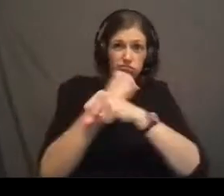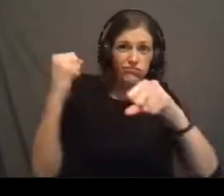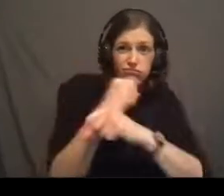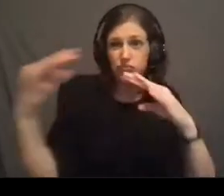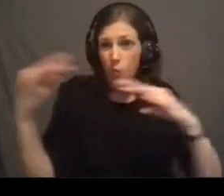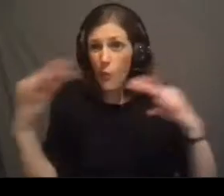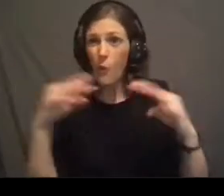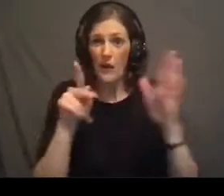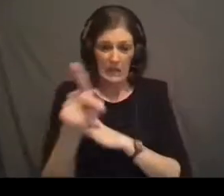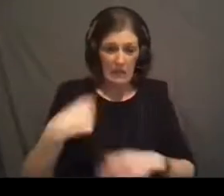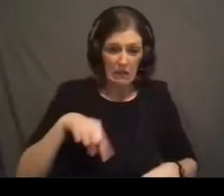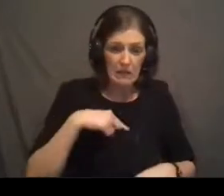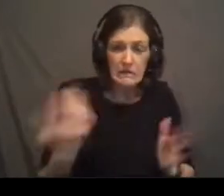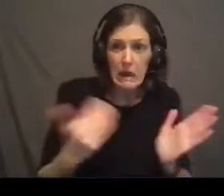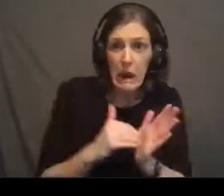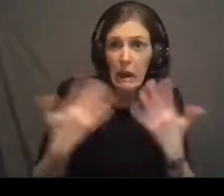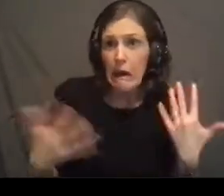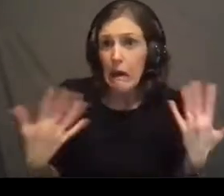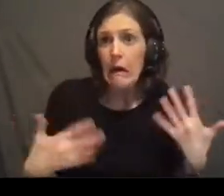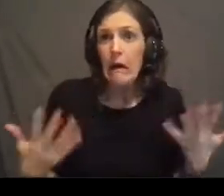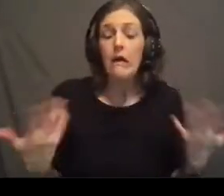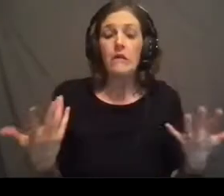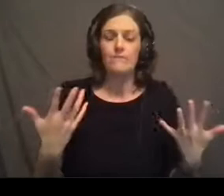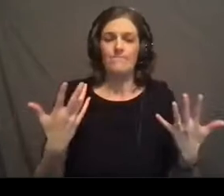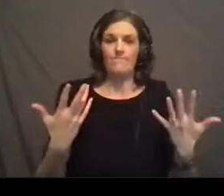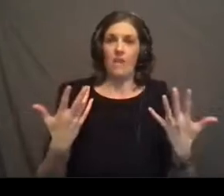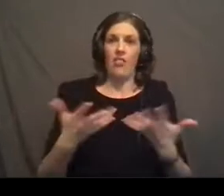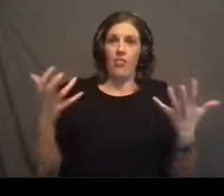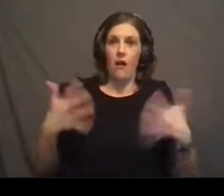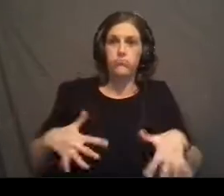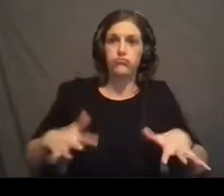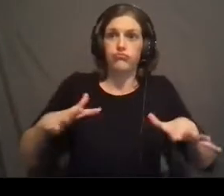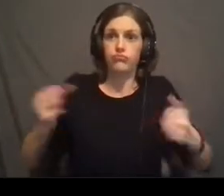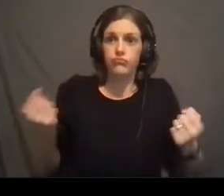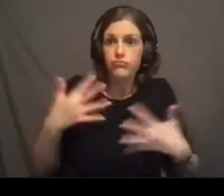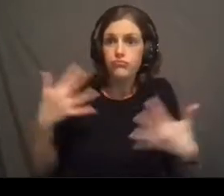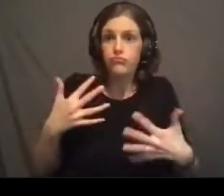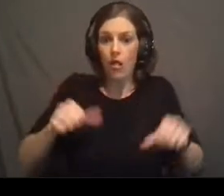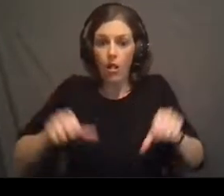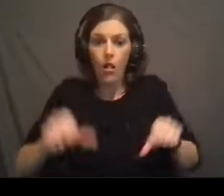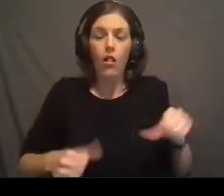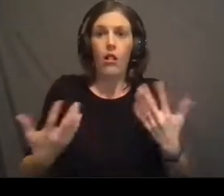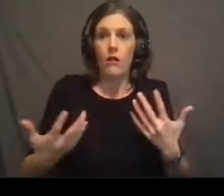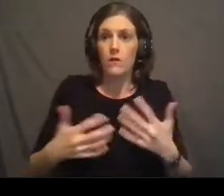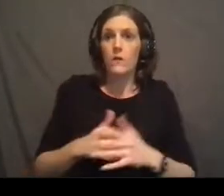start to kill us again? All sorts of anxiety, all sorts of uncertainty that is